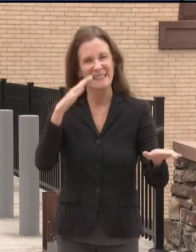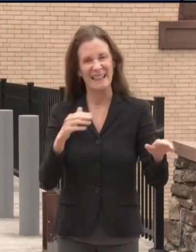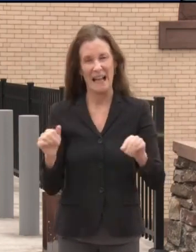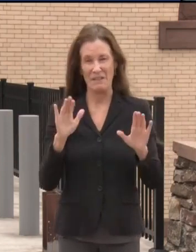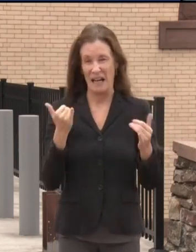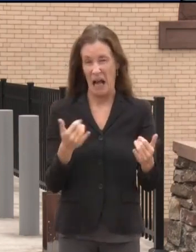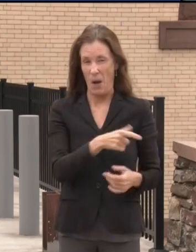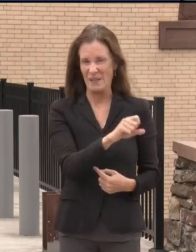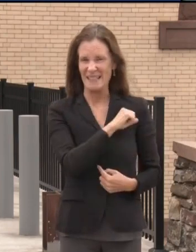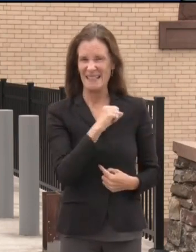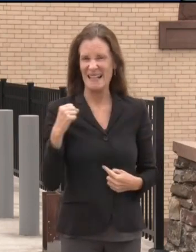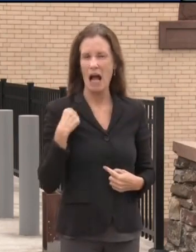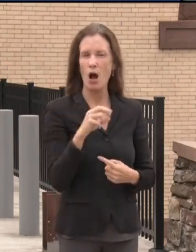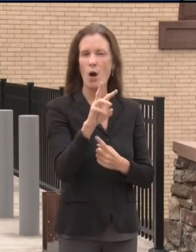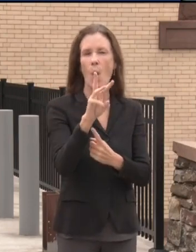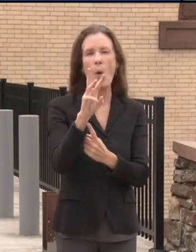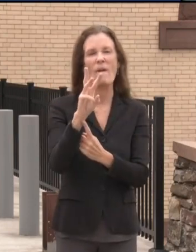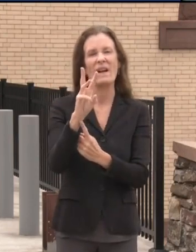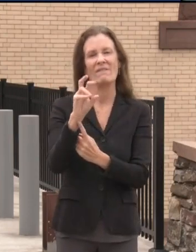this. Senator Hughes.